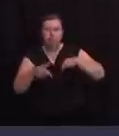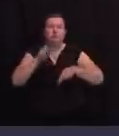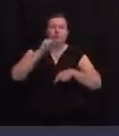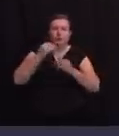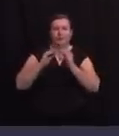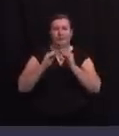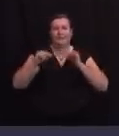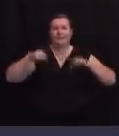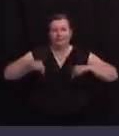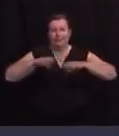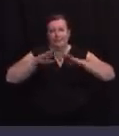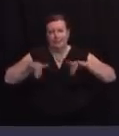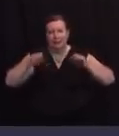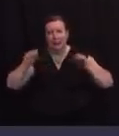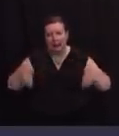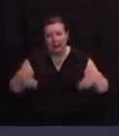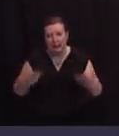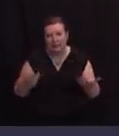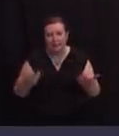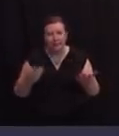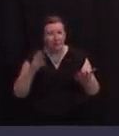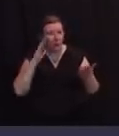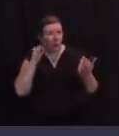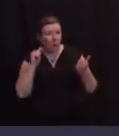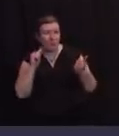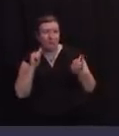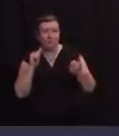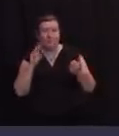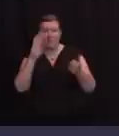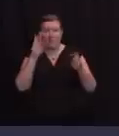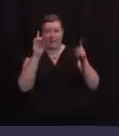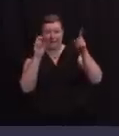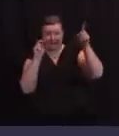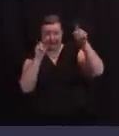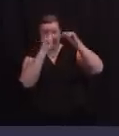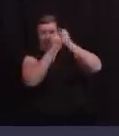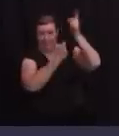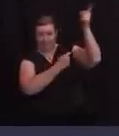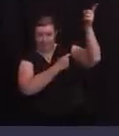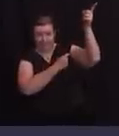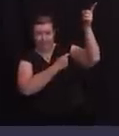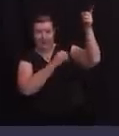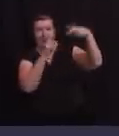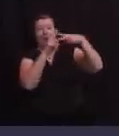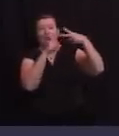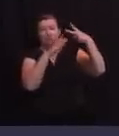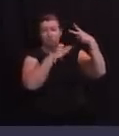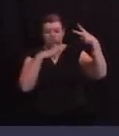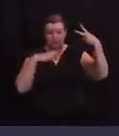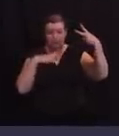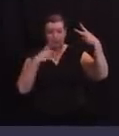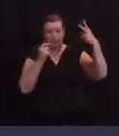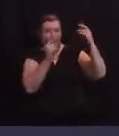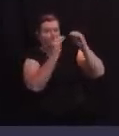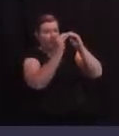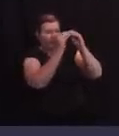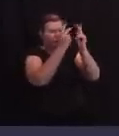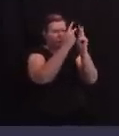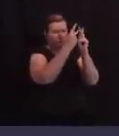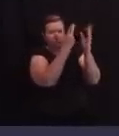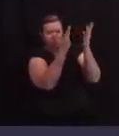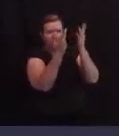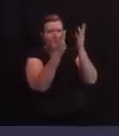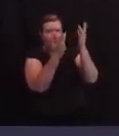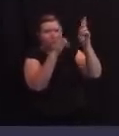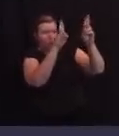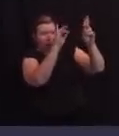the Biden team will take that, working with Congress to get that appropriation, we then would have the ability to, I'm going to use the phrase,